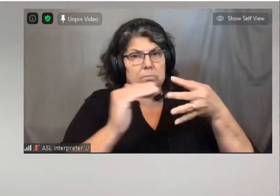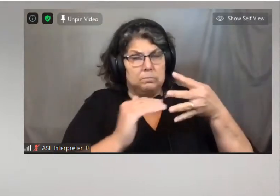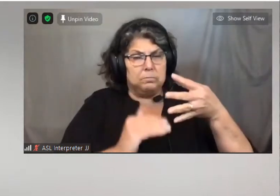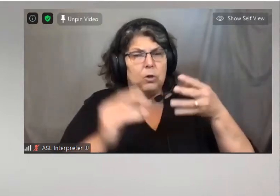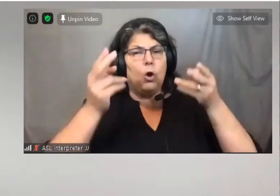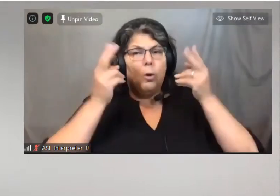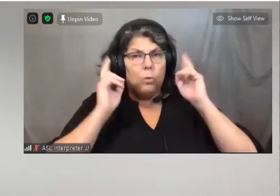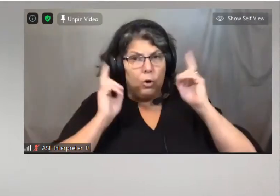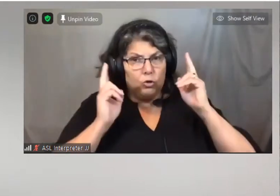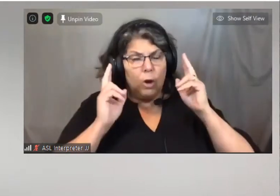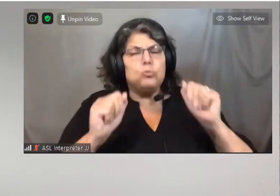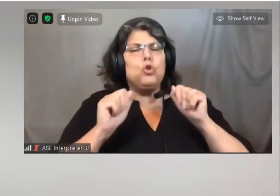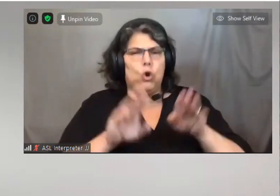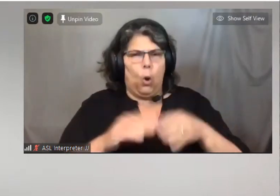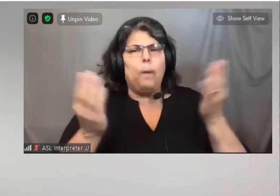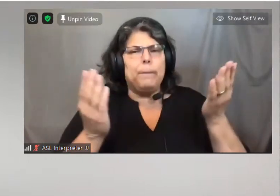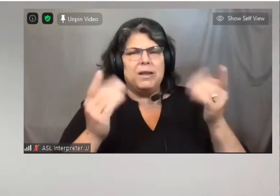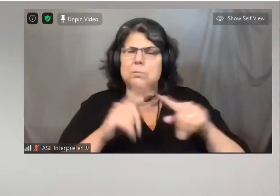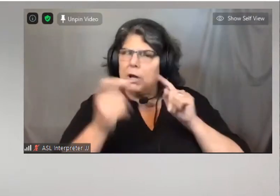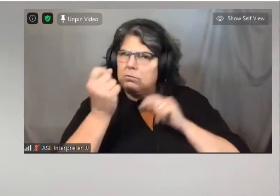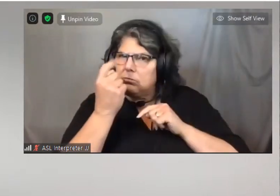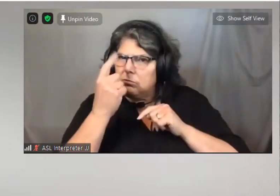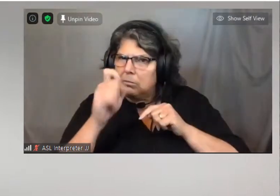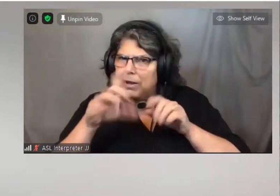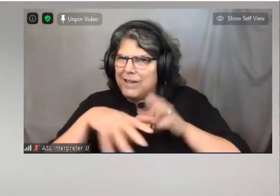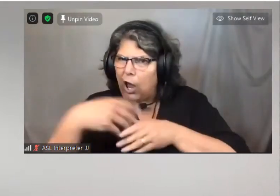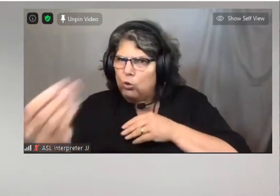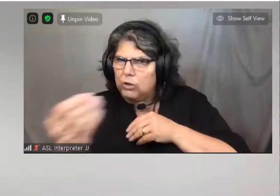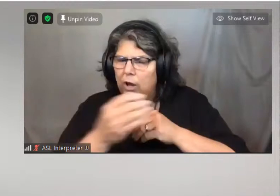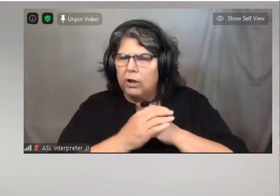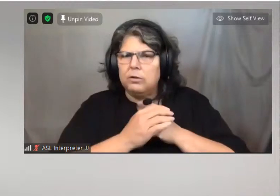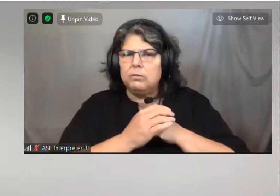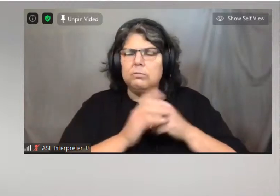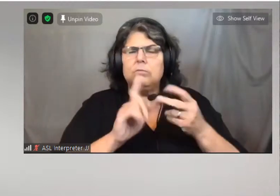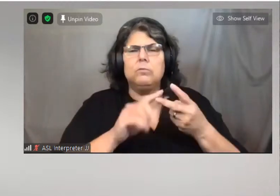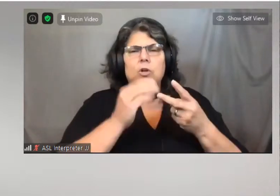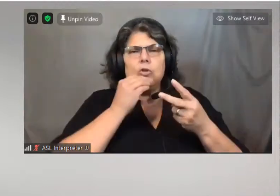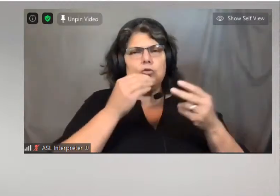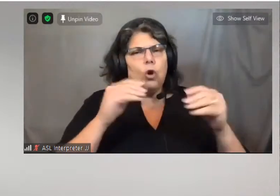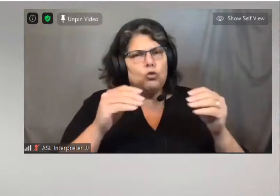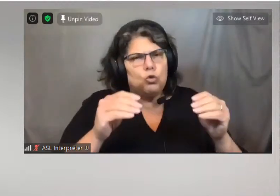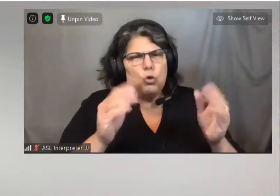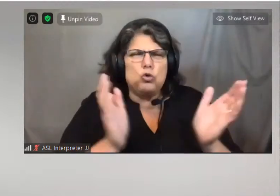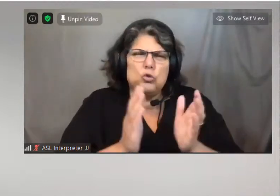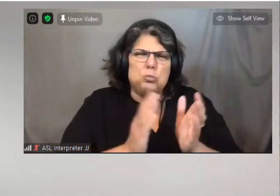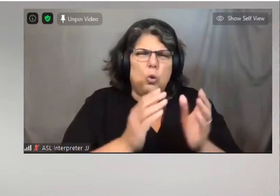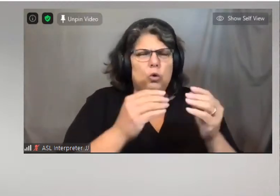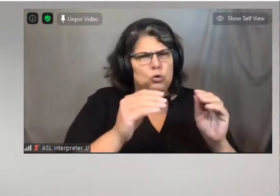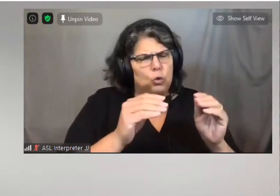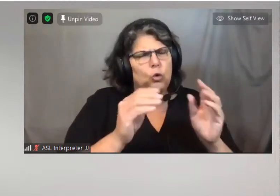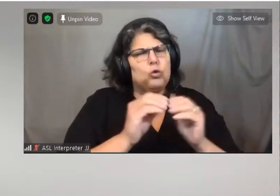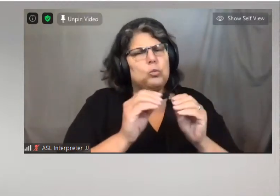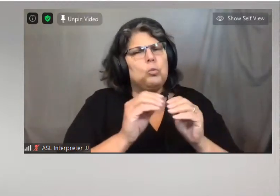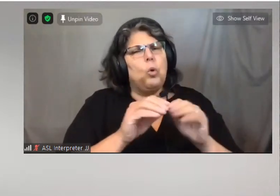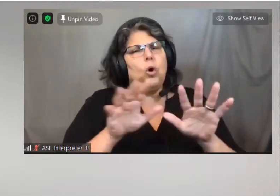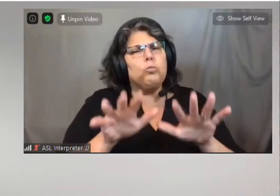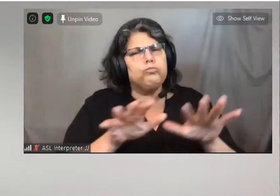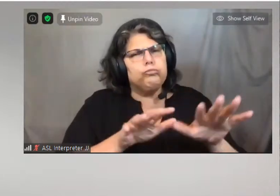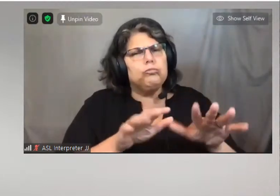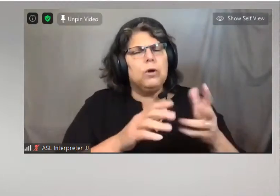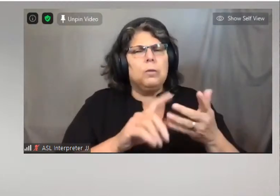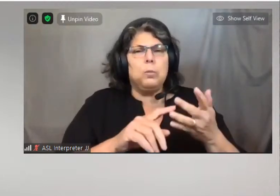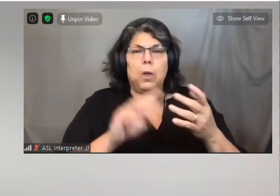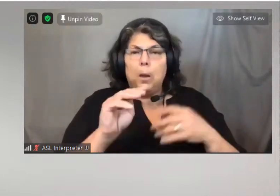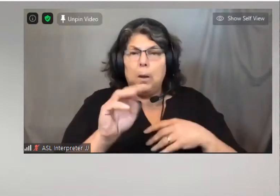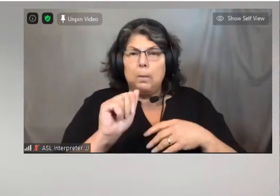open, still outside. Groceries were a little more relaxed in small retail shops. Malls were allowed to open for the first time. We